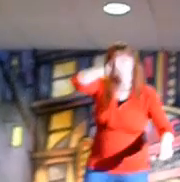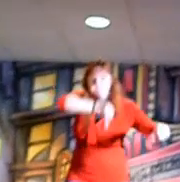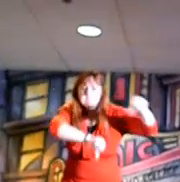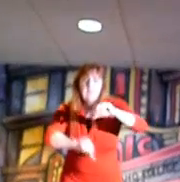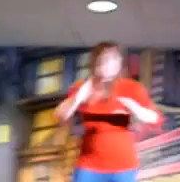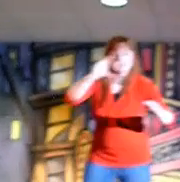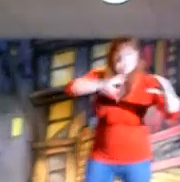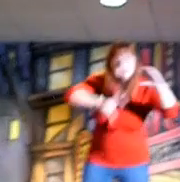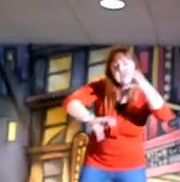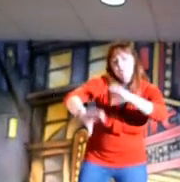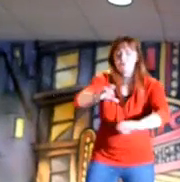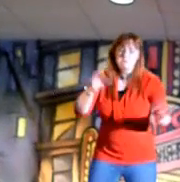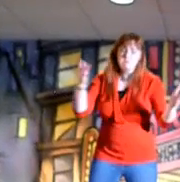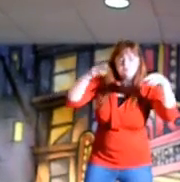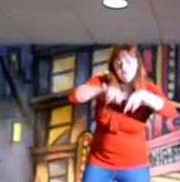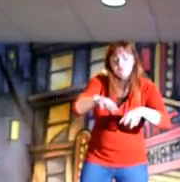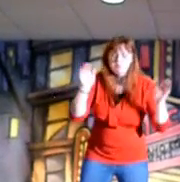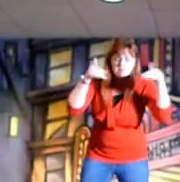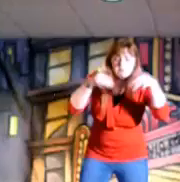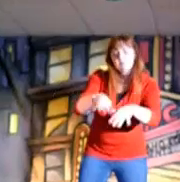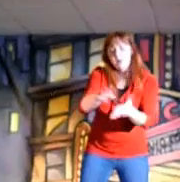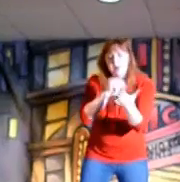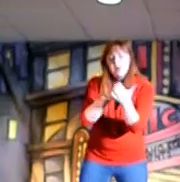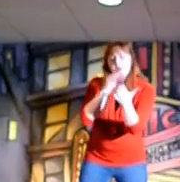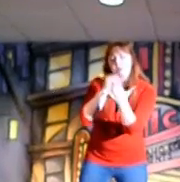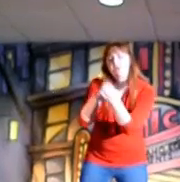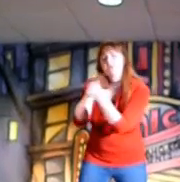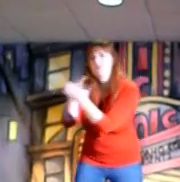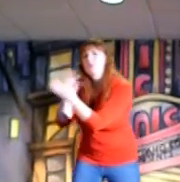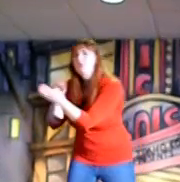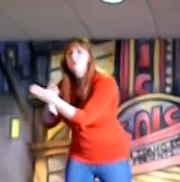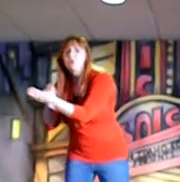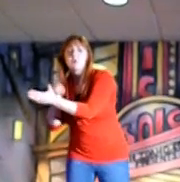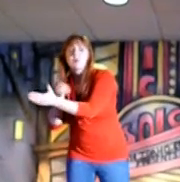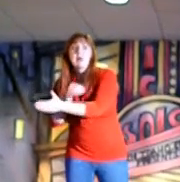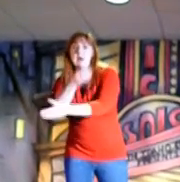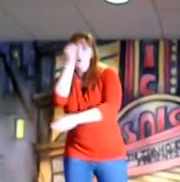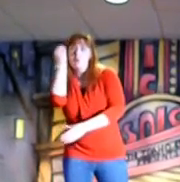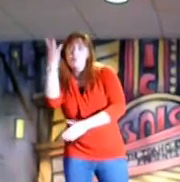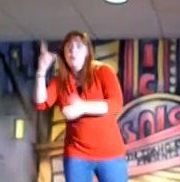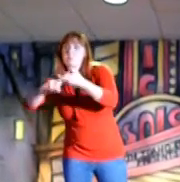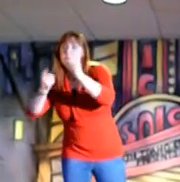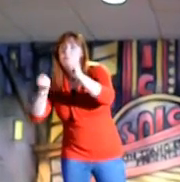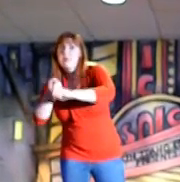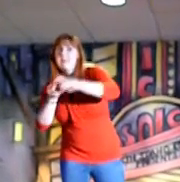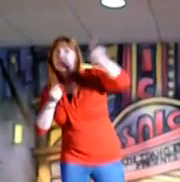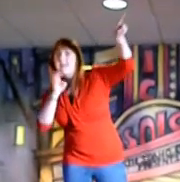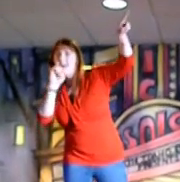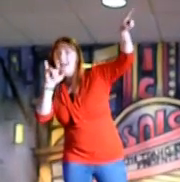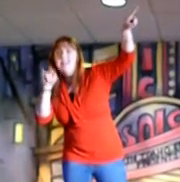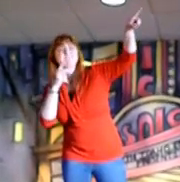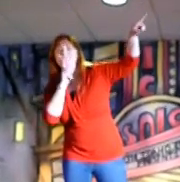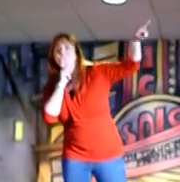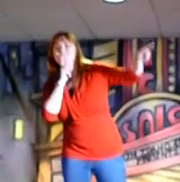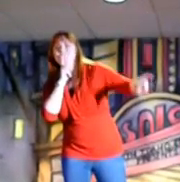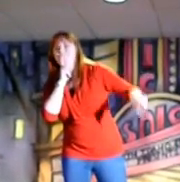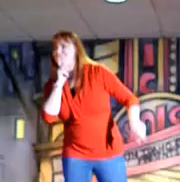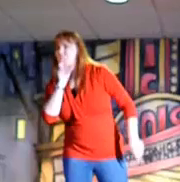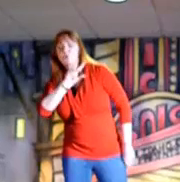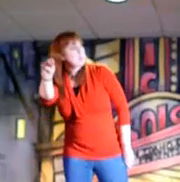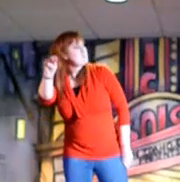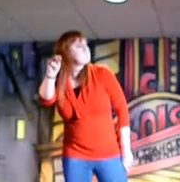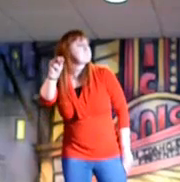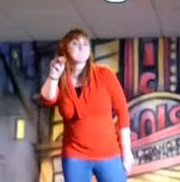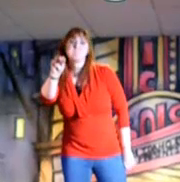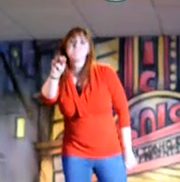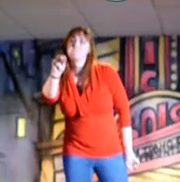this, right? So yes, and did they know what I meant, right? Was what I was trying to get across clear, right? You